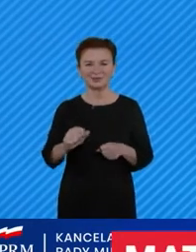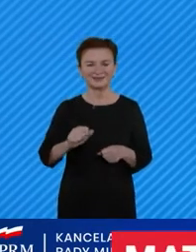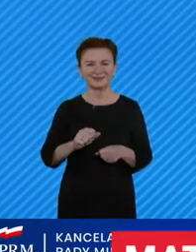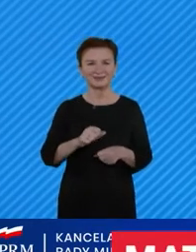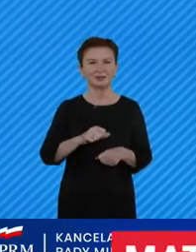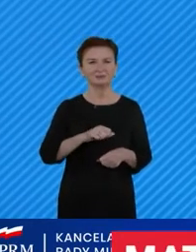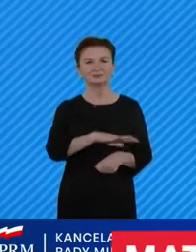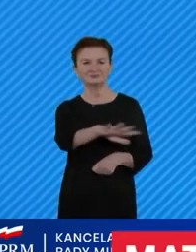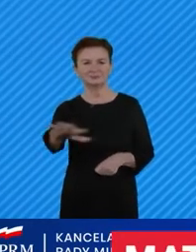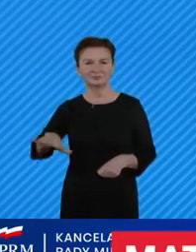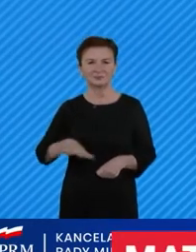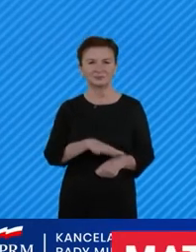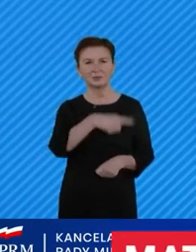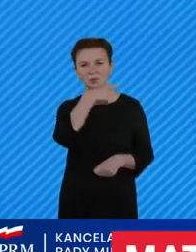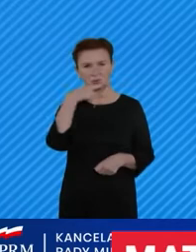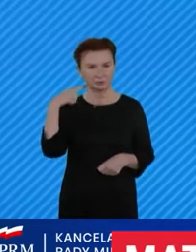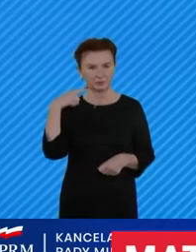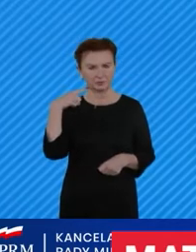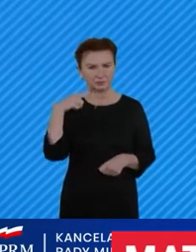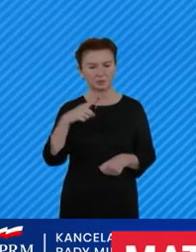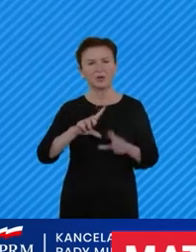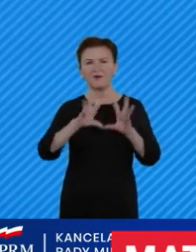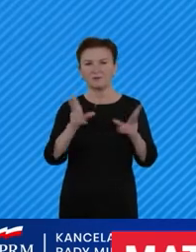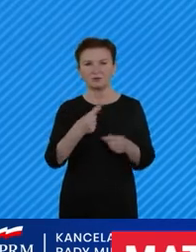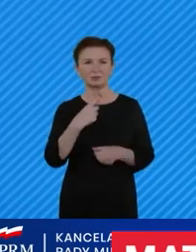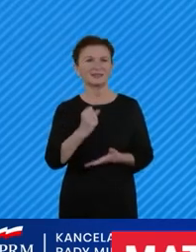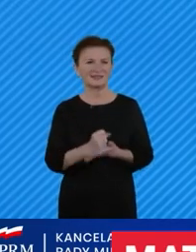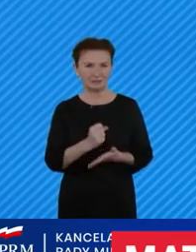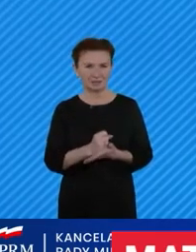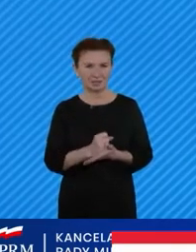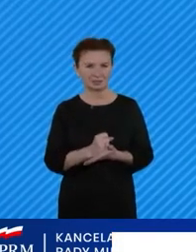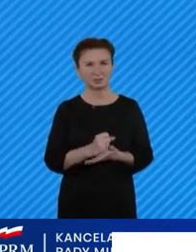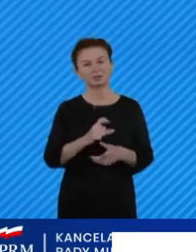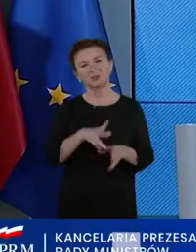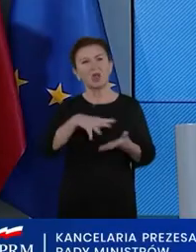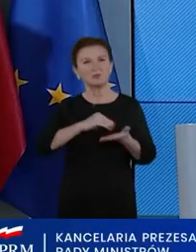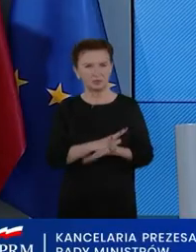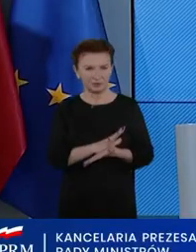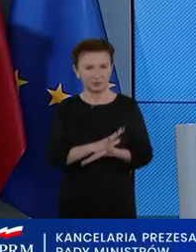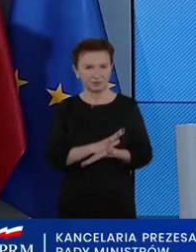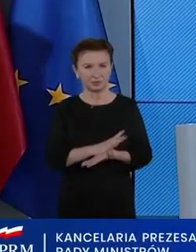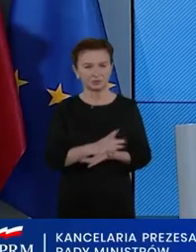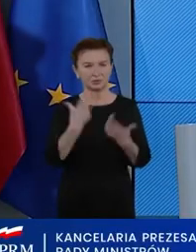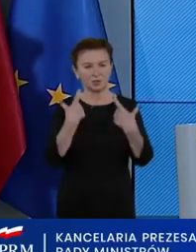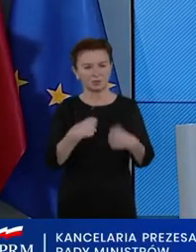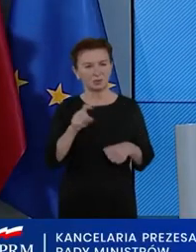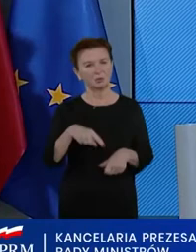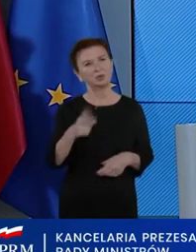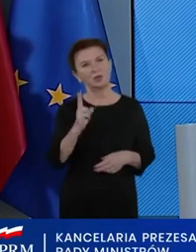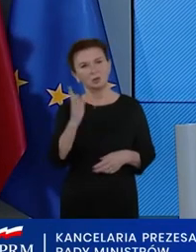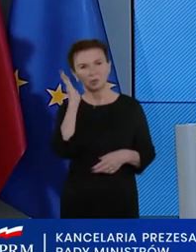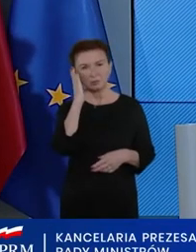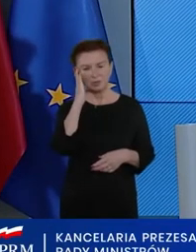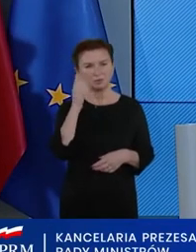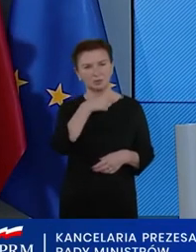The whole of Poland will be classified as a red zone starting tomorrow. This means that all the restrictions which the residents of red zones